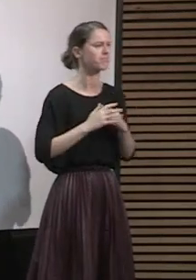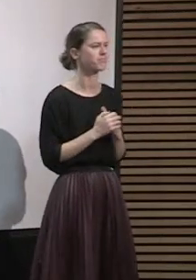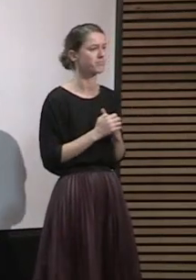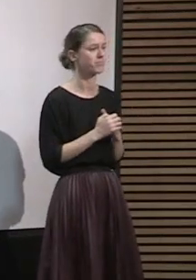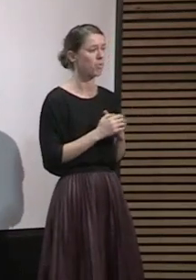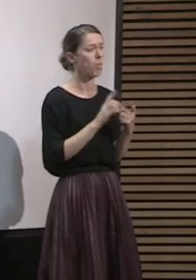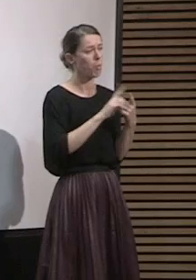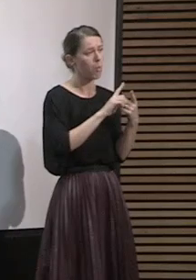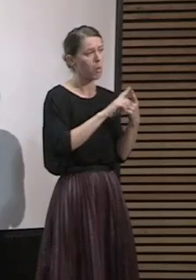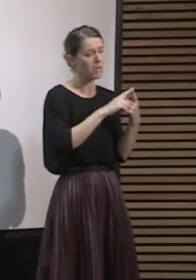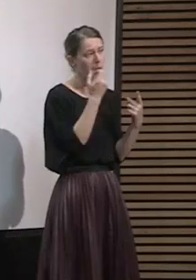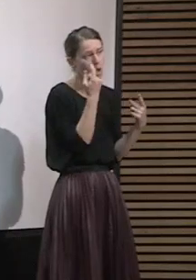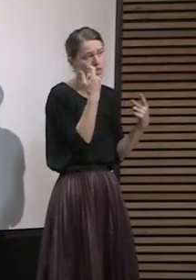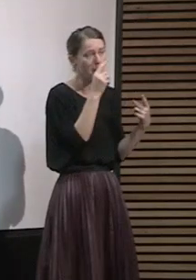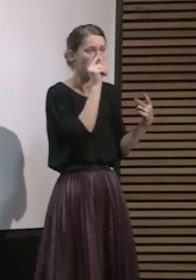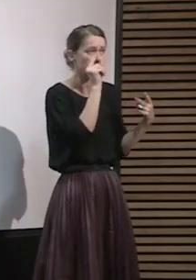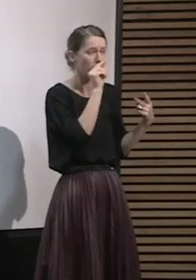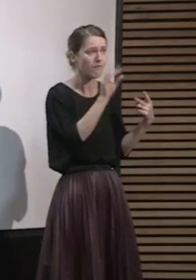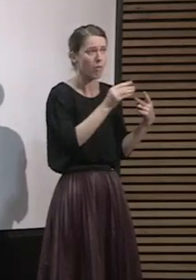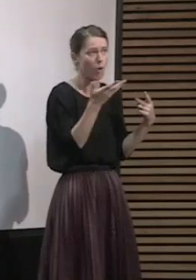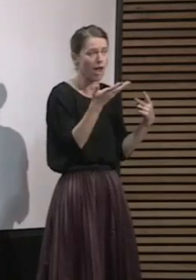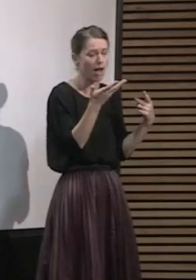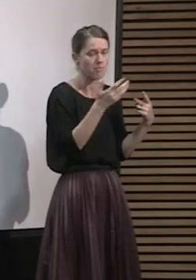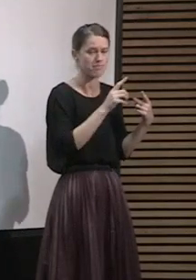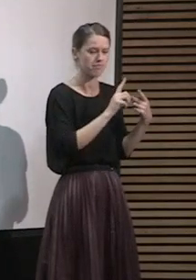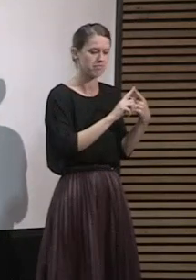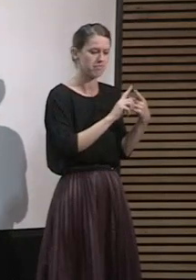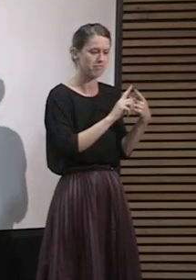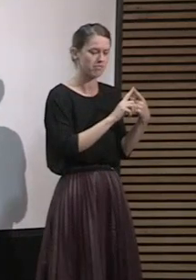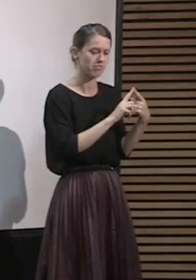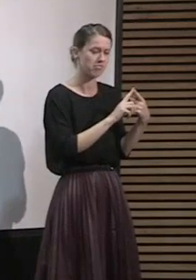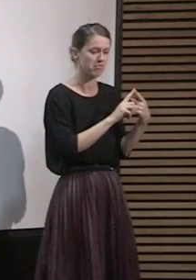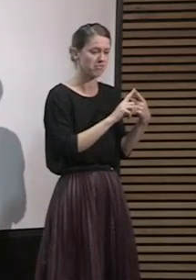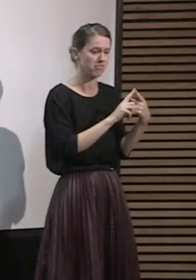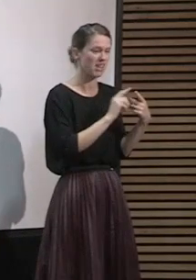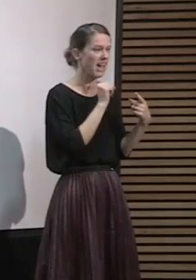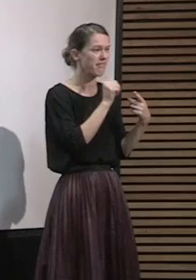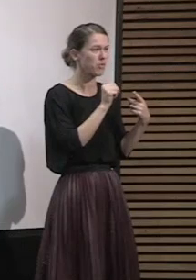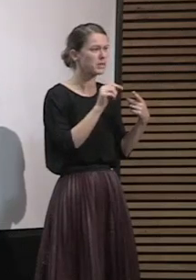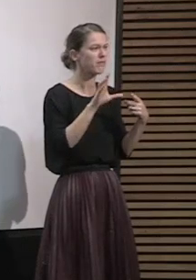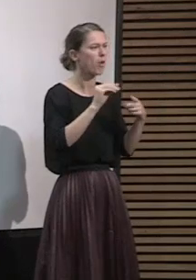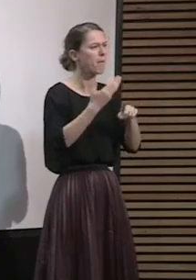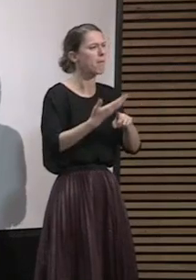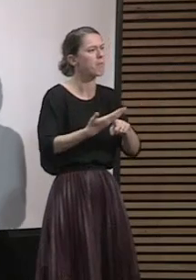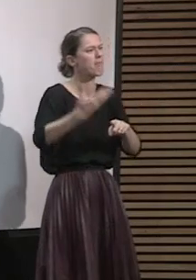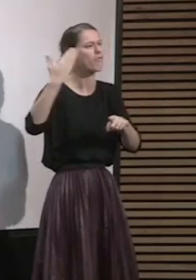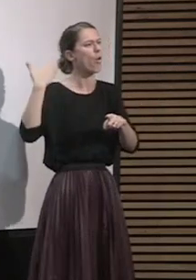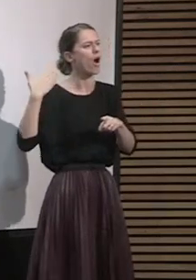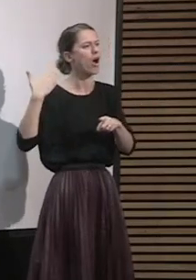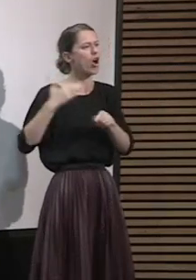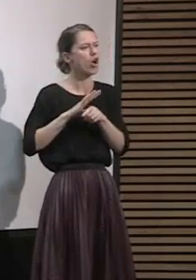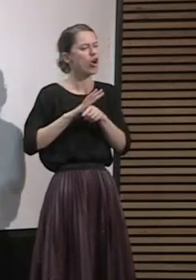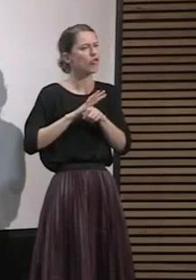that one that has been canvassed more broadly has been the idea of whether or not it was just a burning ember that existed in the community that